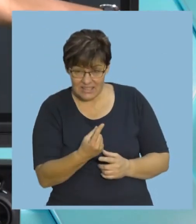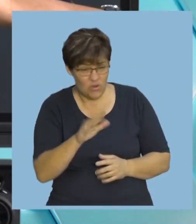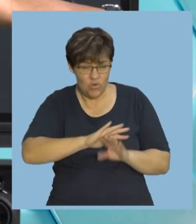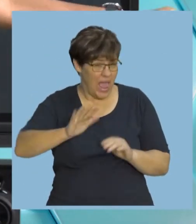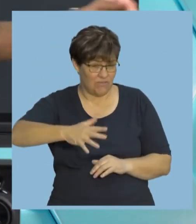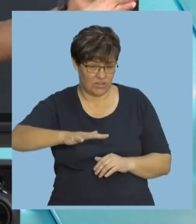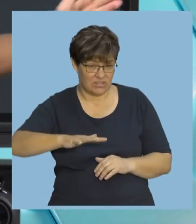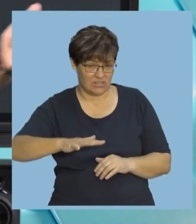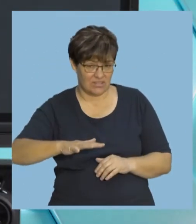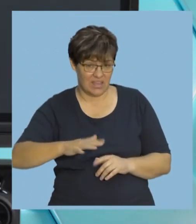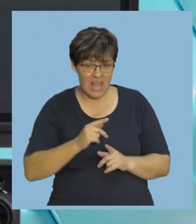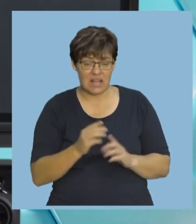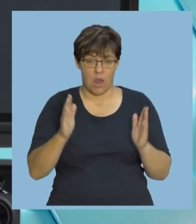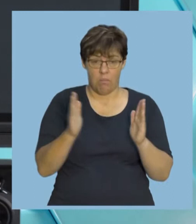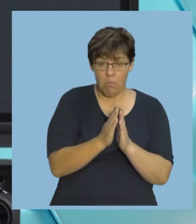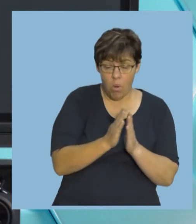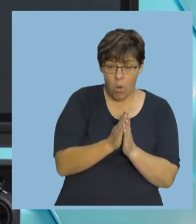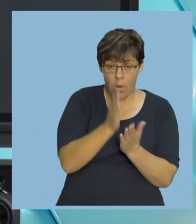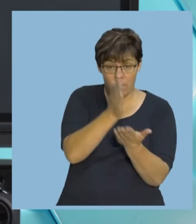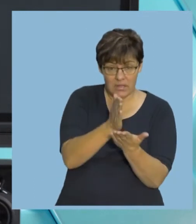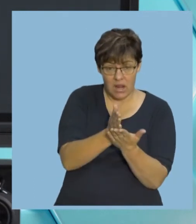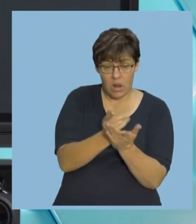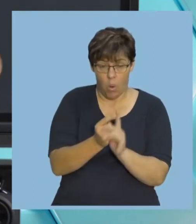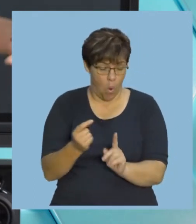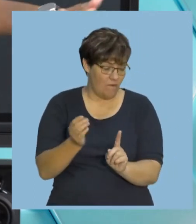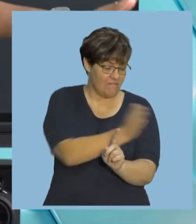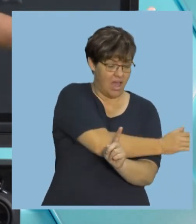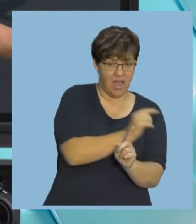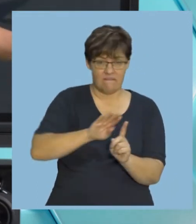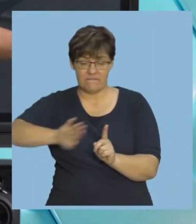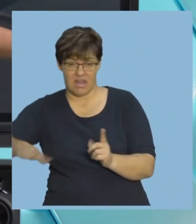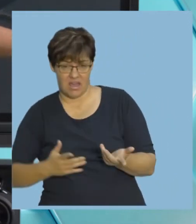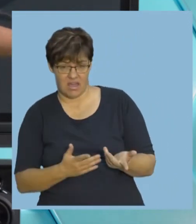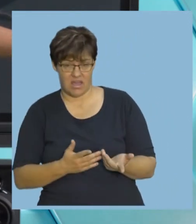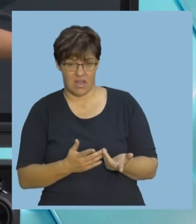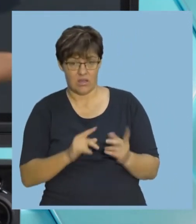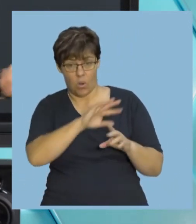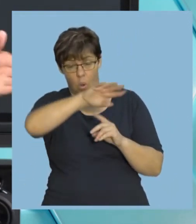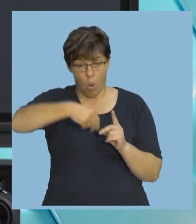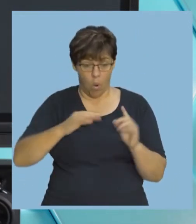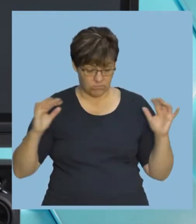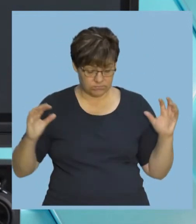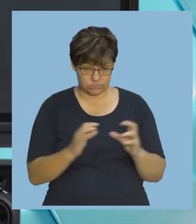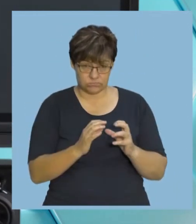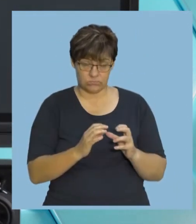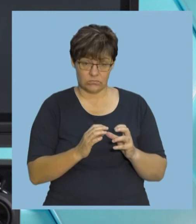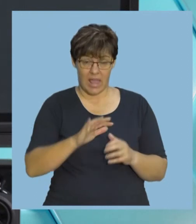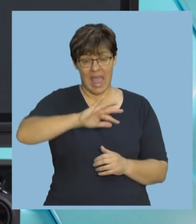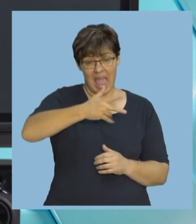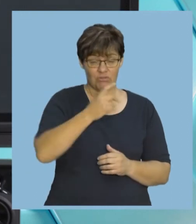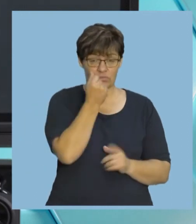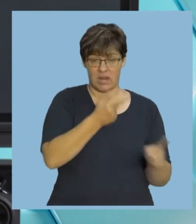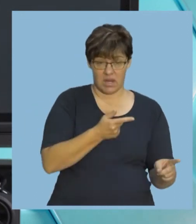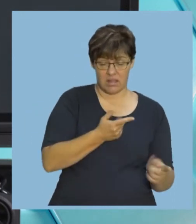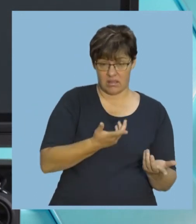sense? Is the data close to the mean or far away from the mean? Is everyone in your math class close to